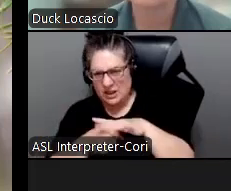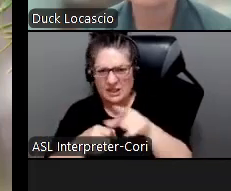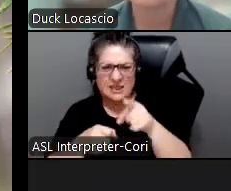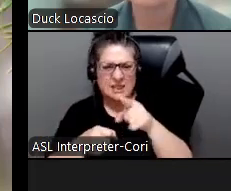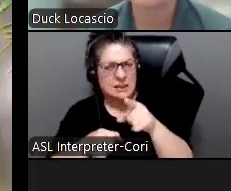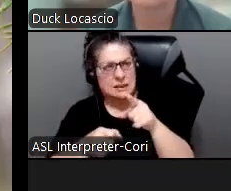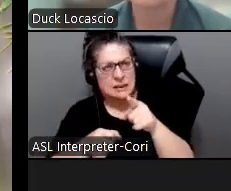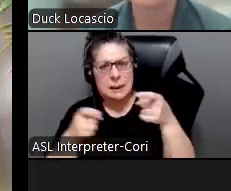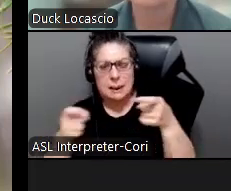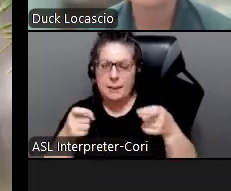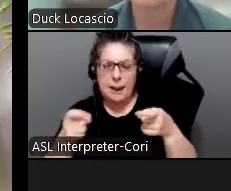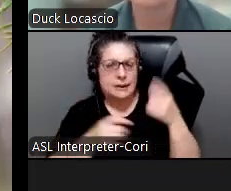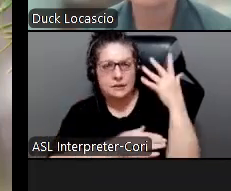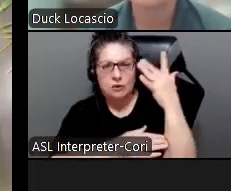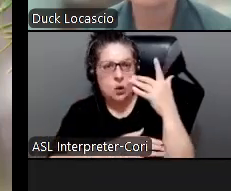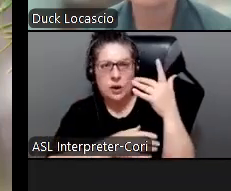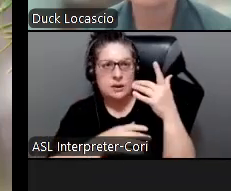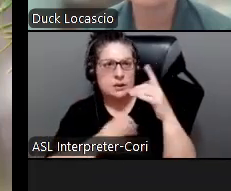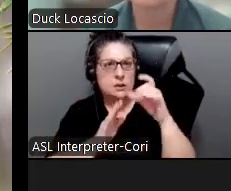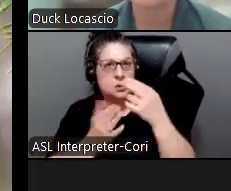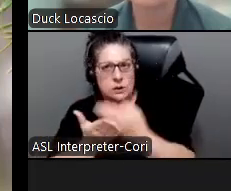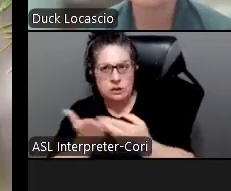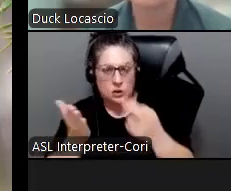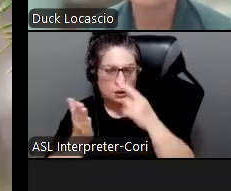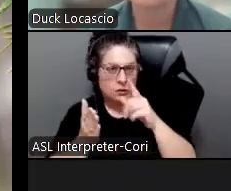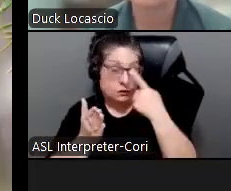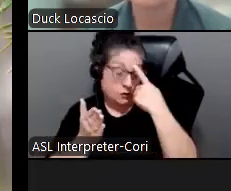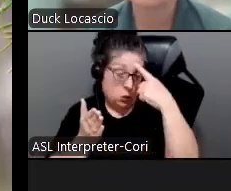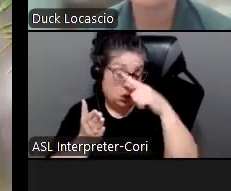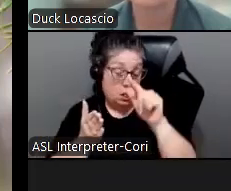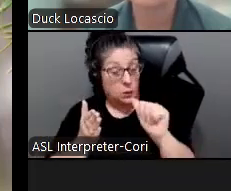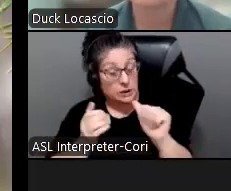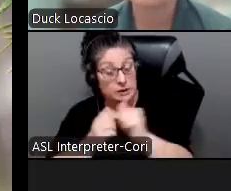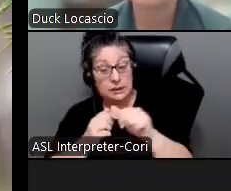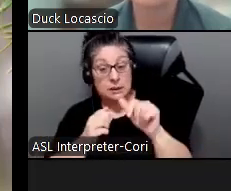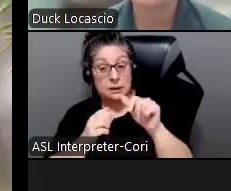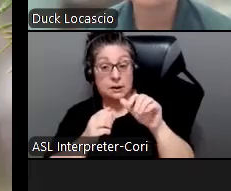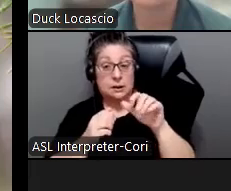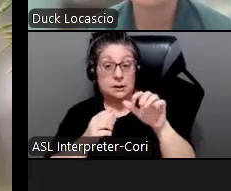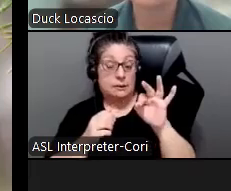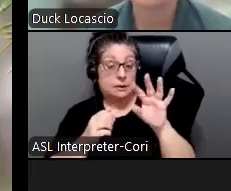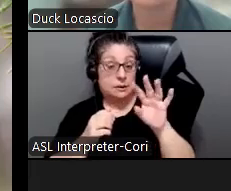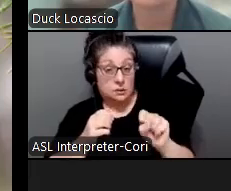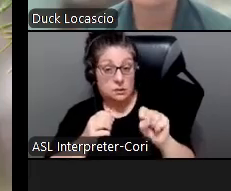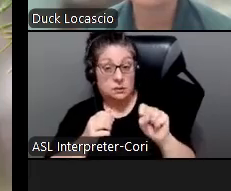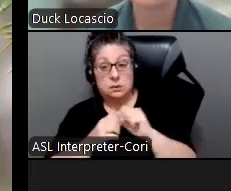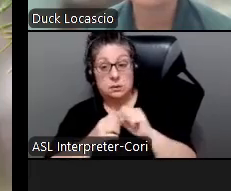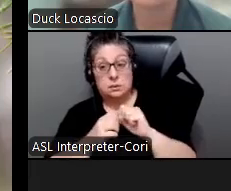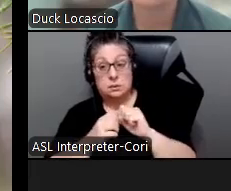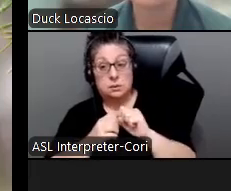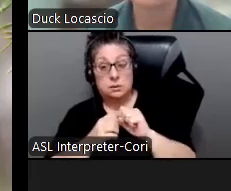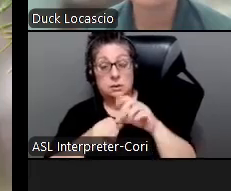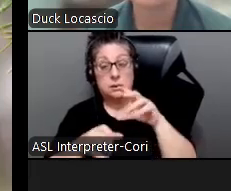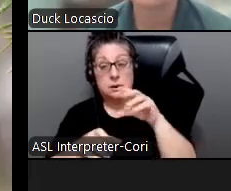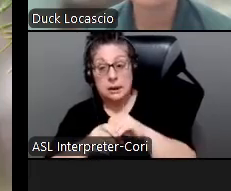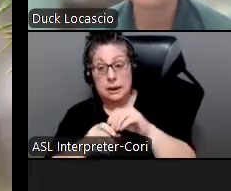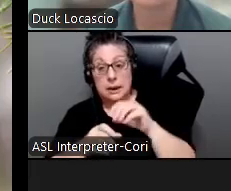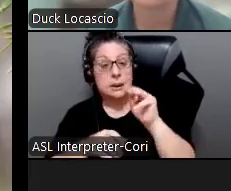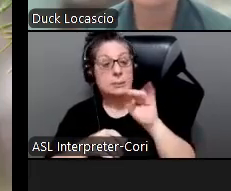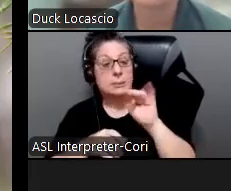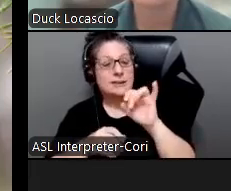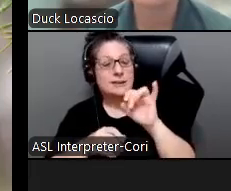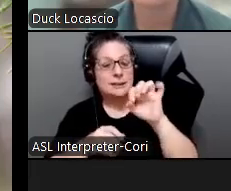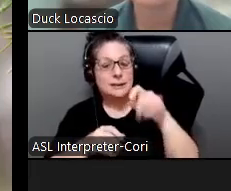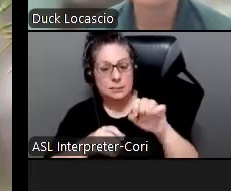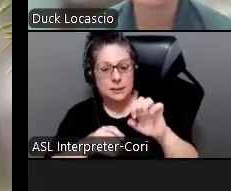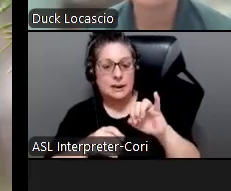managed forest resources for Louisiana wildlife and fisheries in the Mississippi alluvial